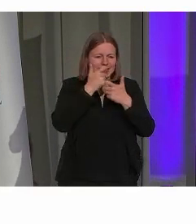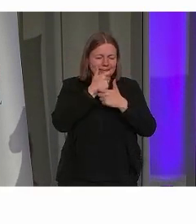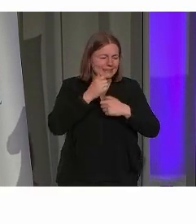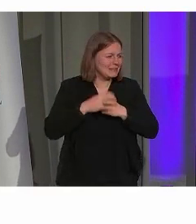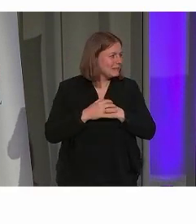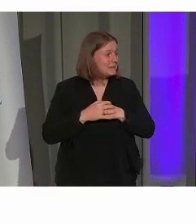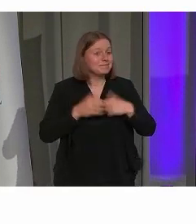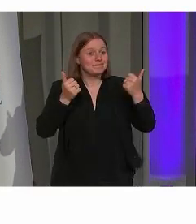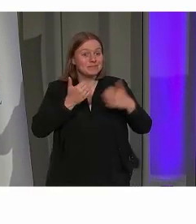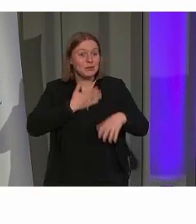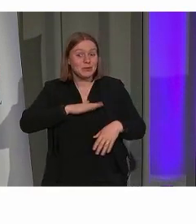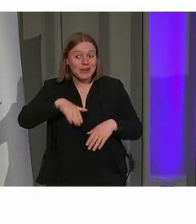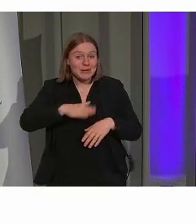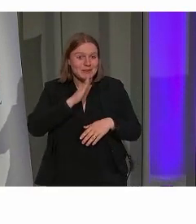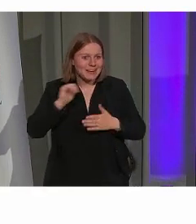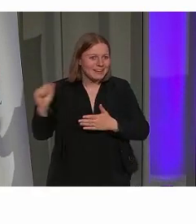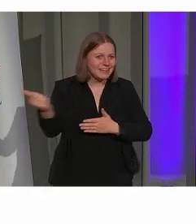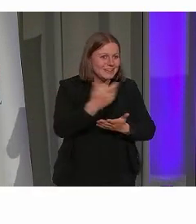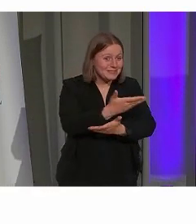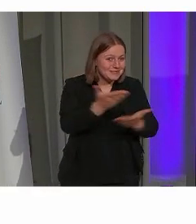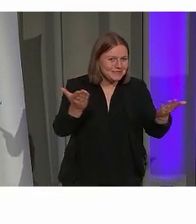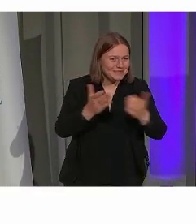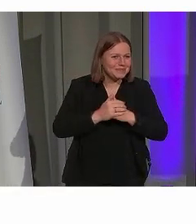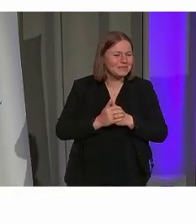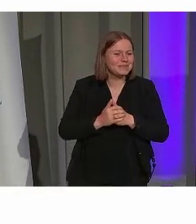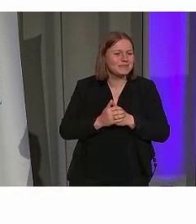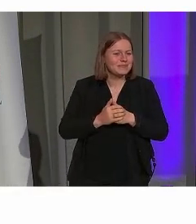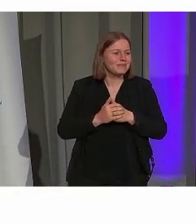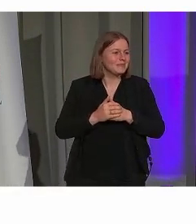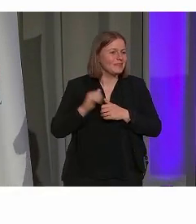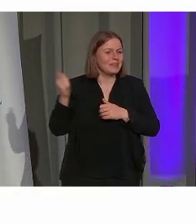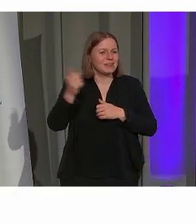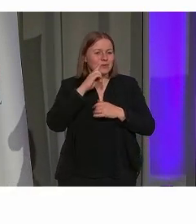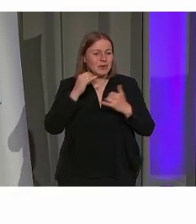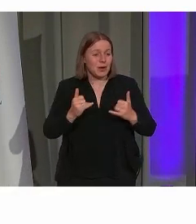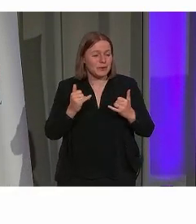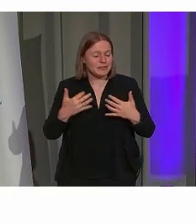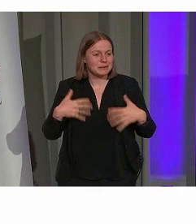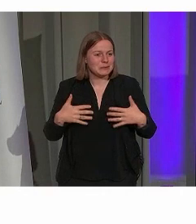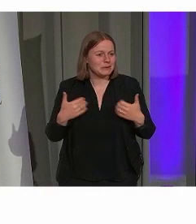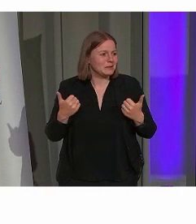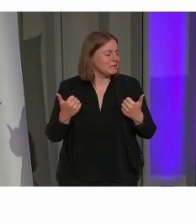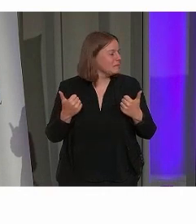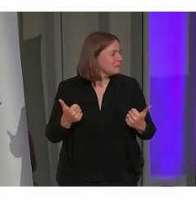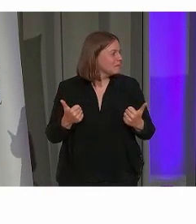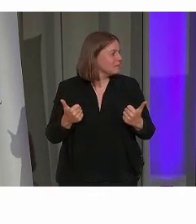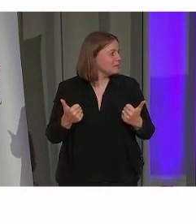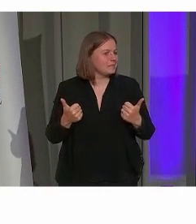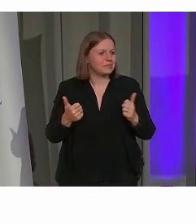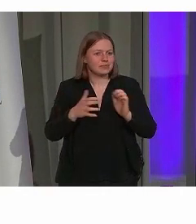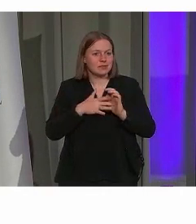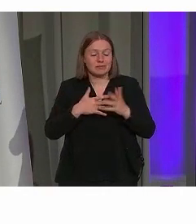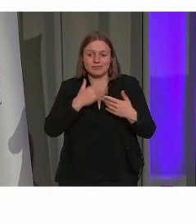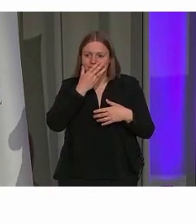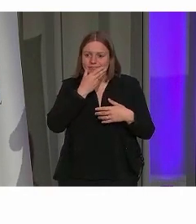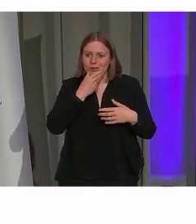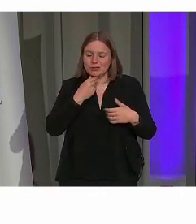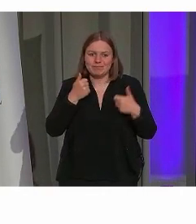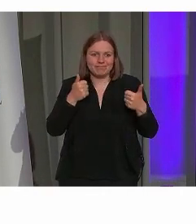Well, good afternoon, everybody. All of you stay here in this excellent